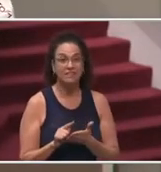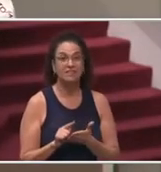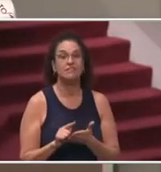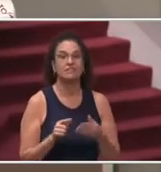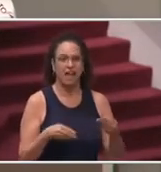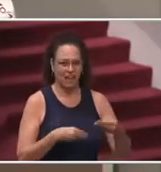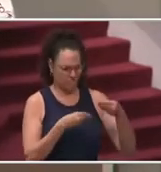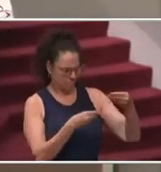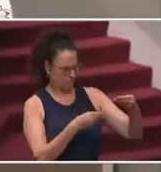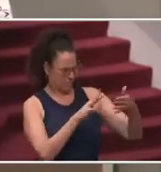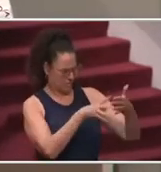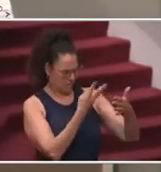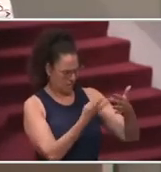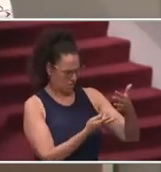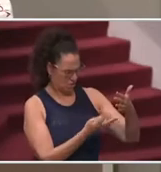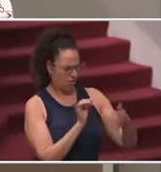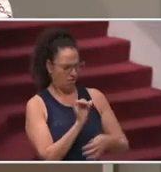said, you know,